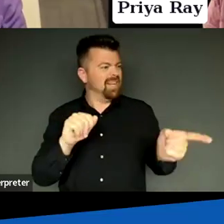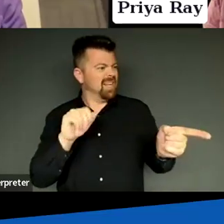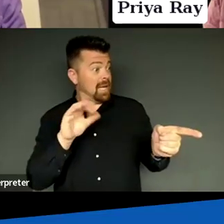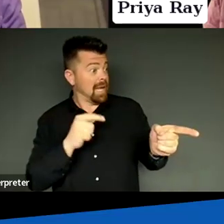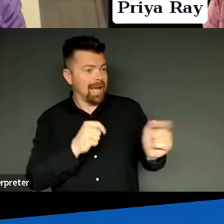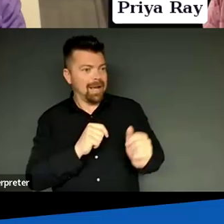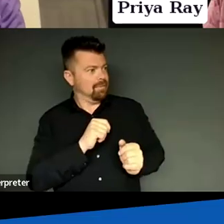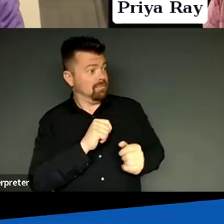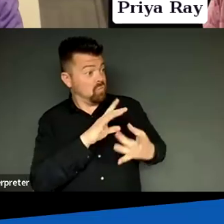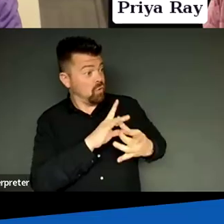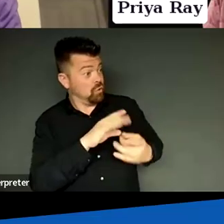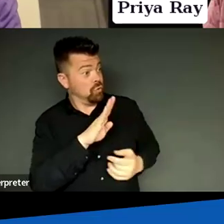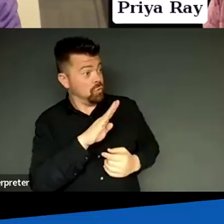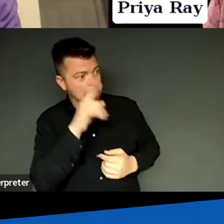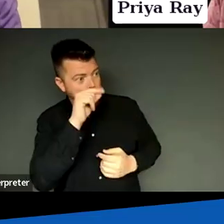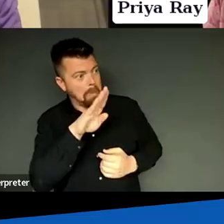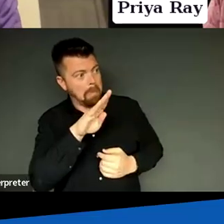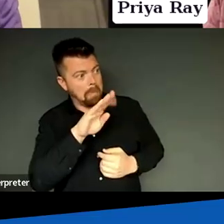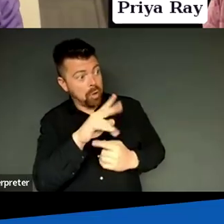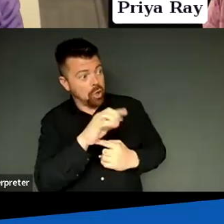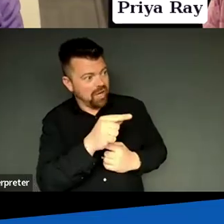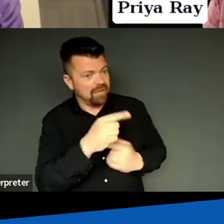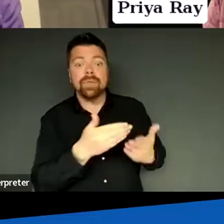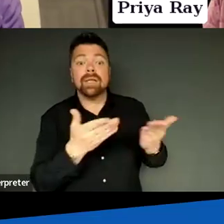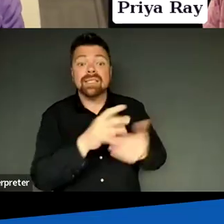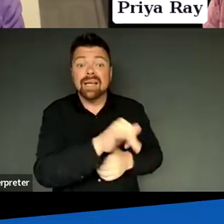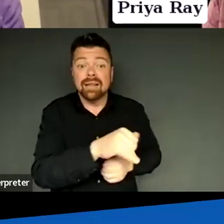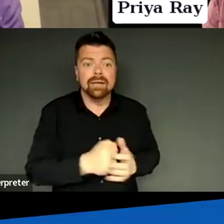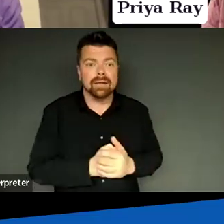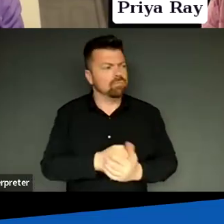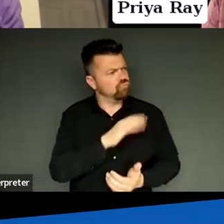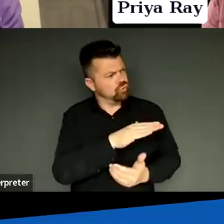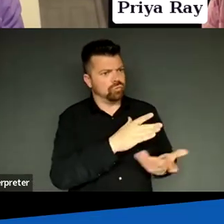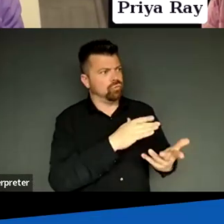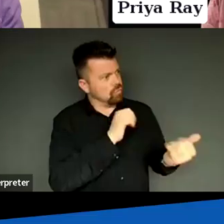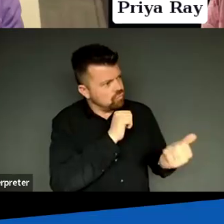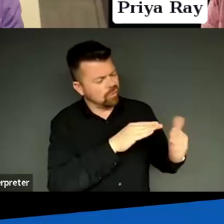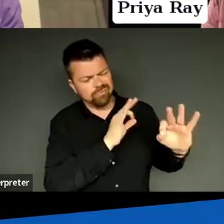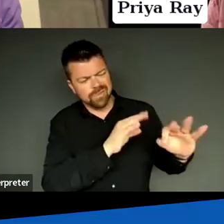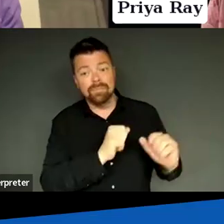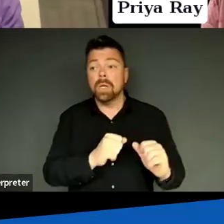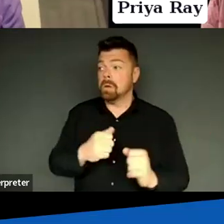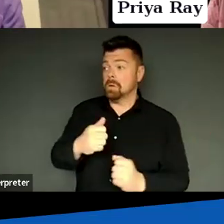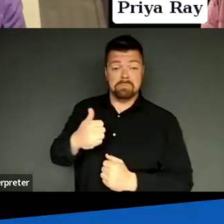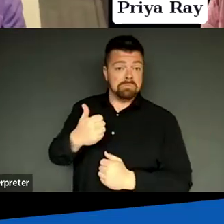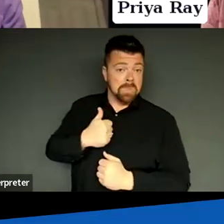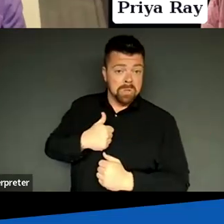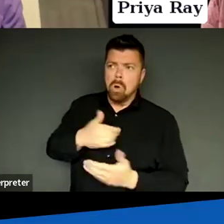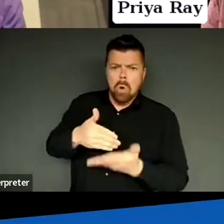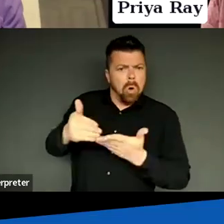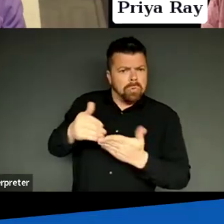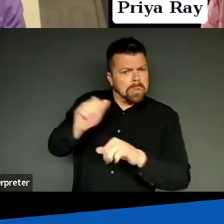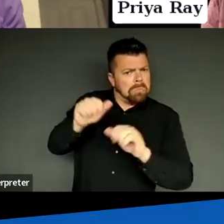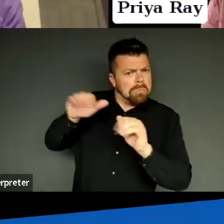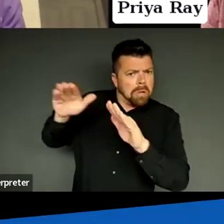accessible just for birding and different things like that. I spent a lot of time up in the mountains and there